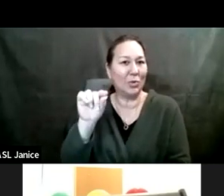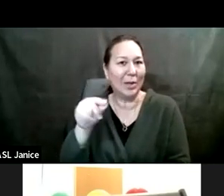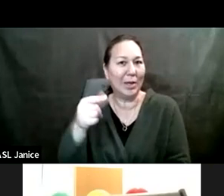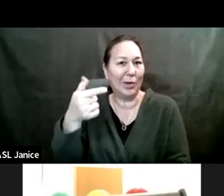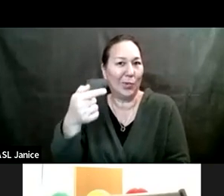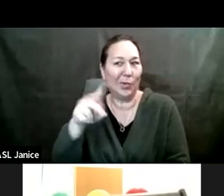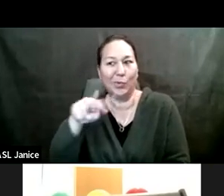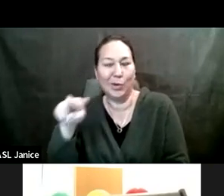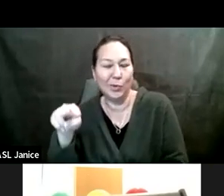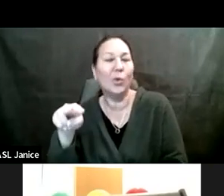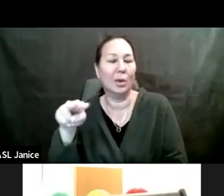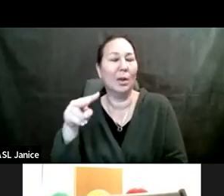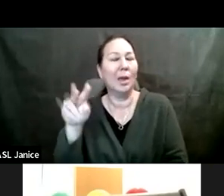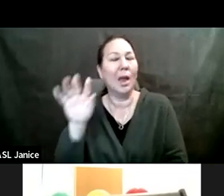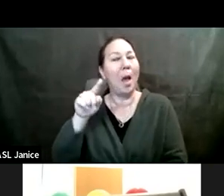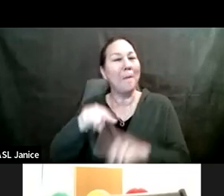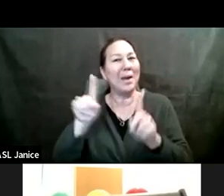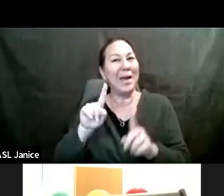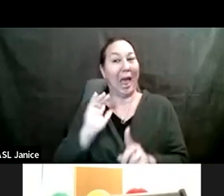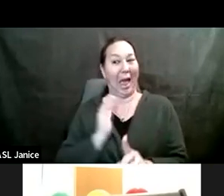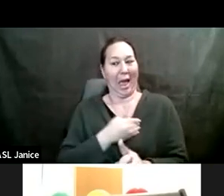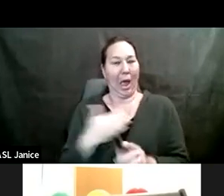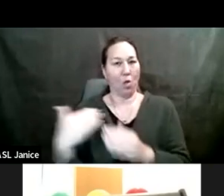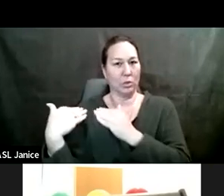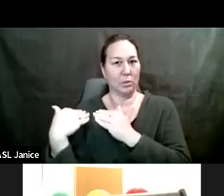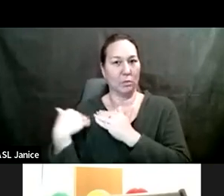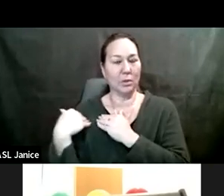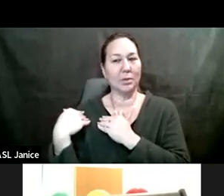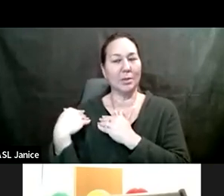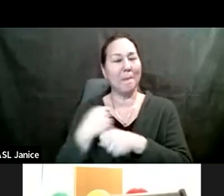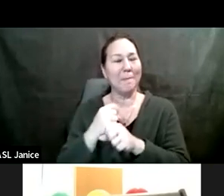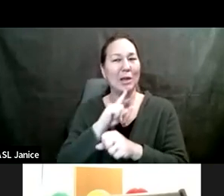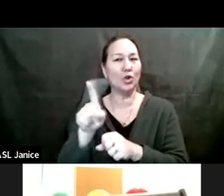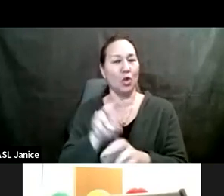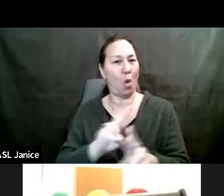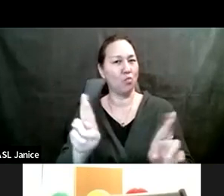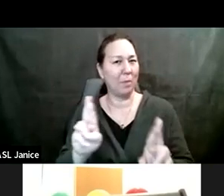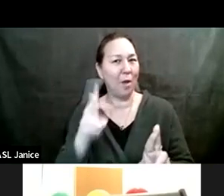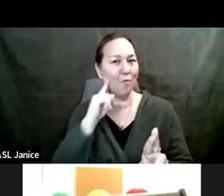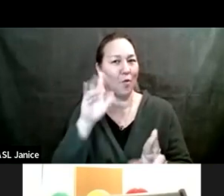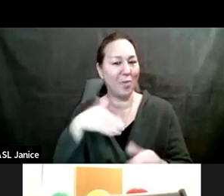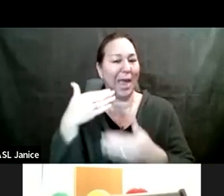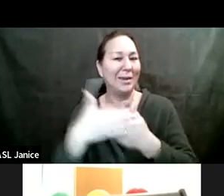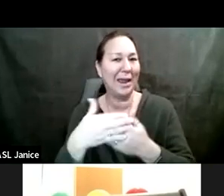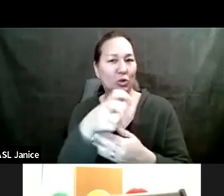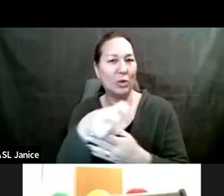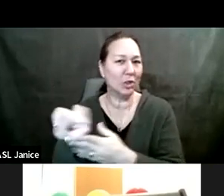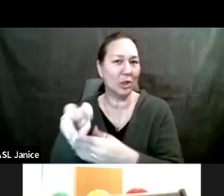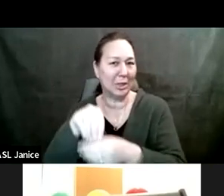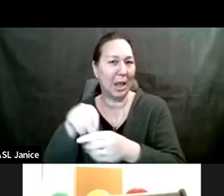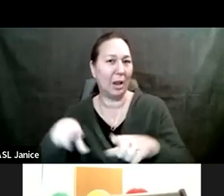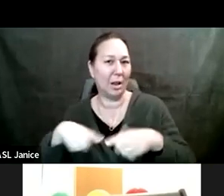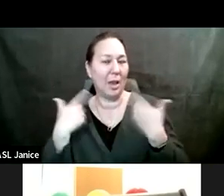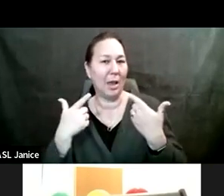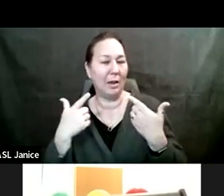Our obligation and responsibility is to make sure that they're prepared for that next transition of life so that's the one that came to my mind in